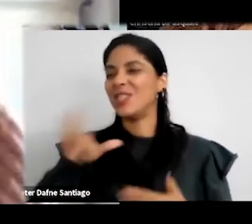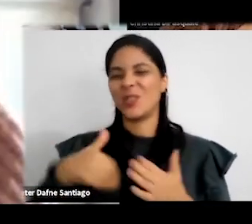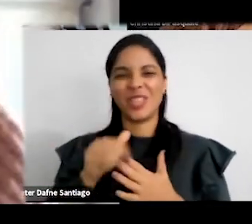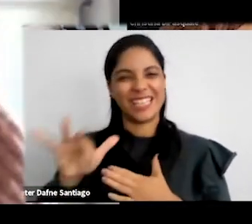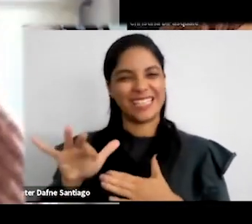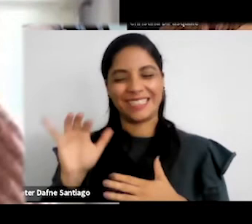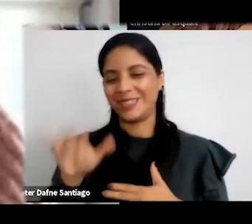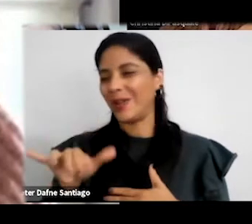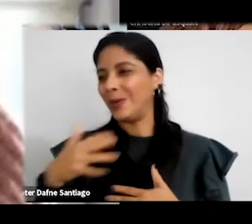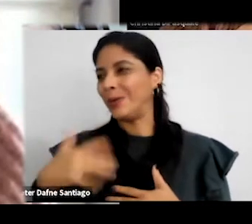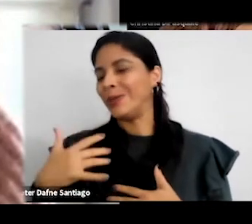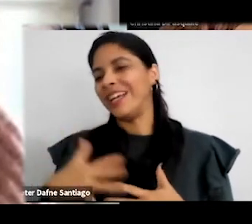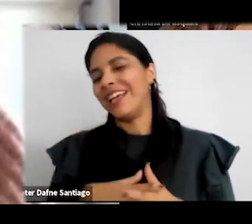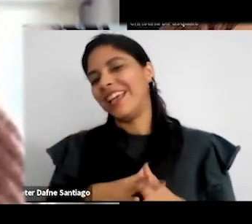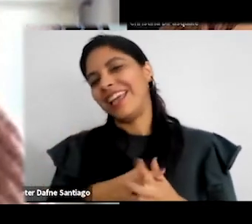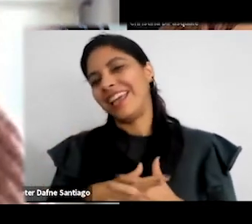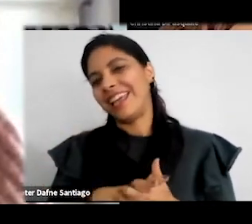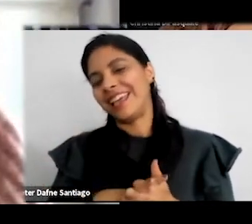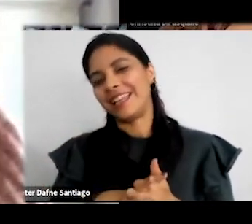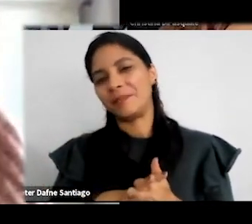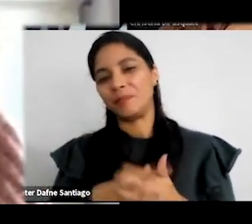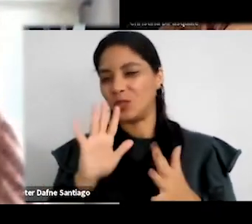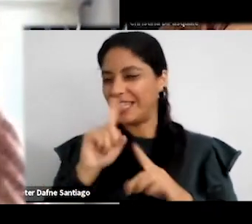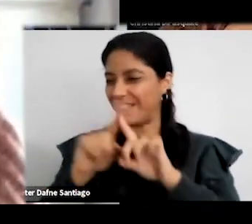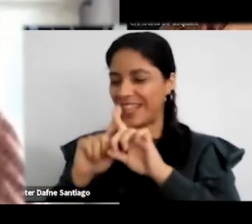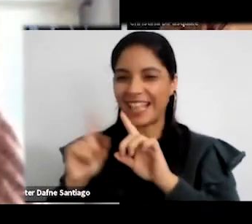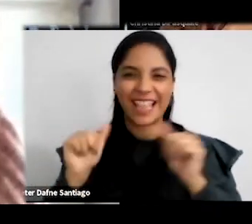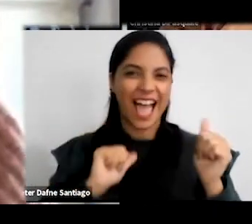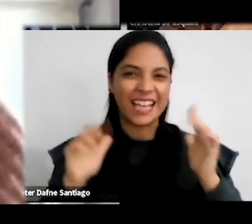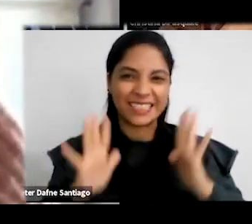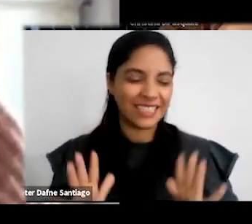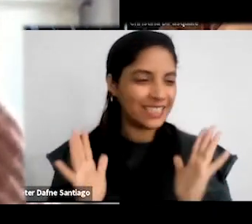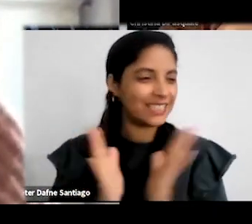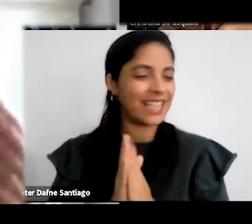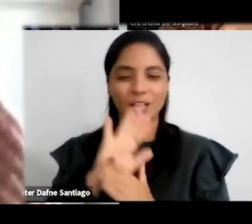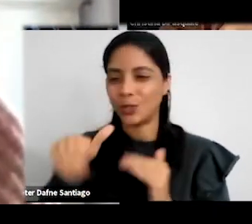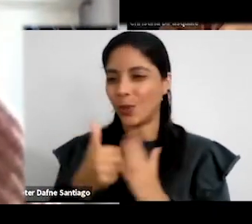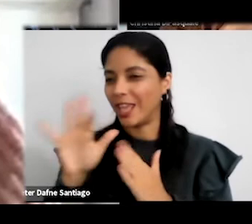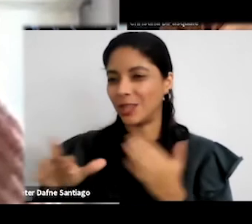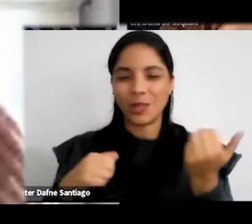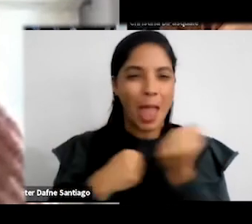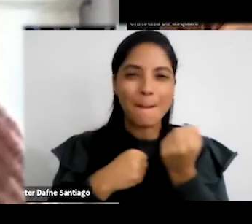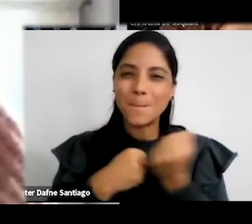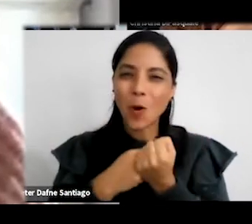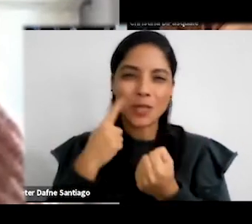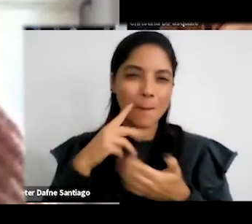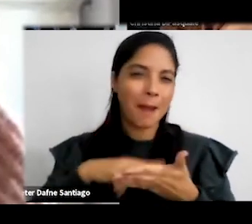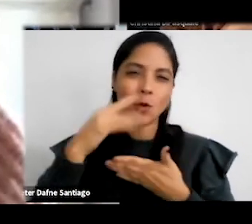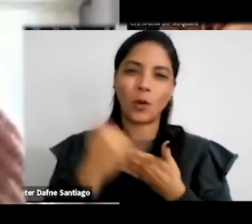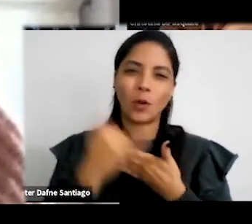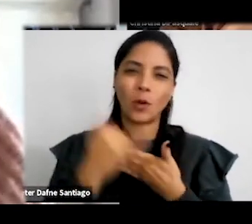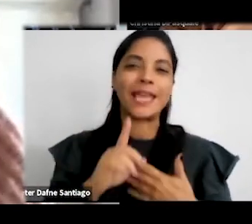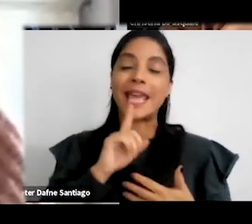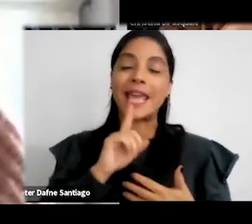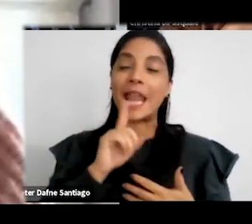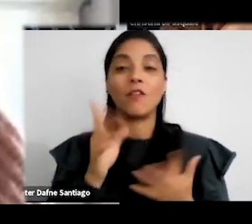celebrities and and other just support for the show that ended up being really pivotal in